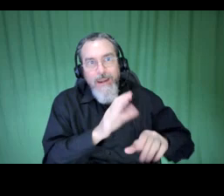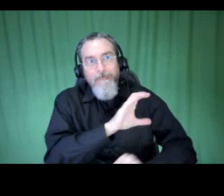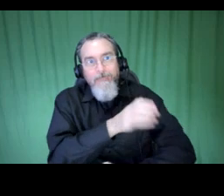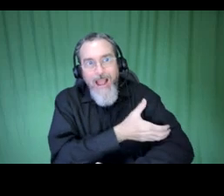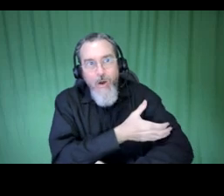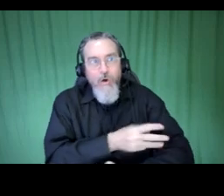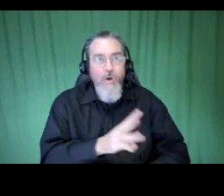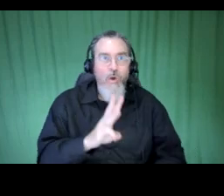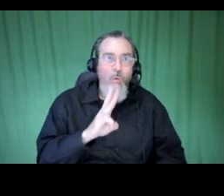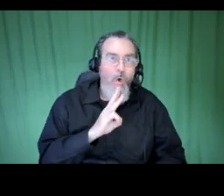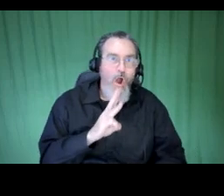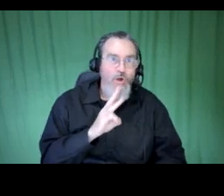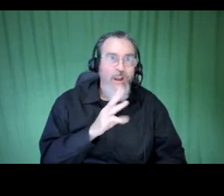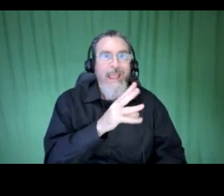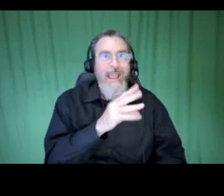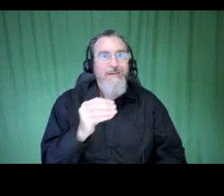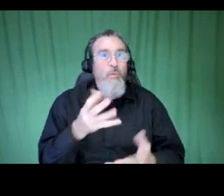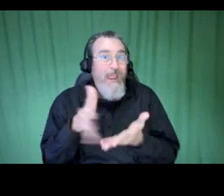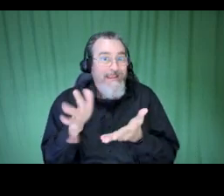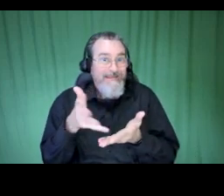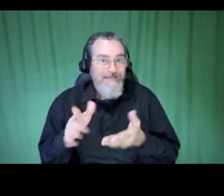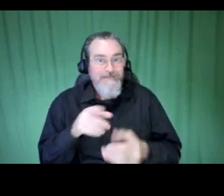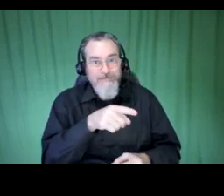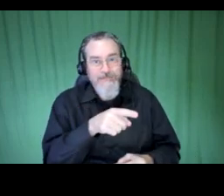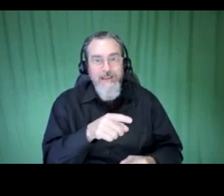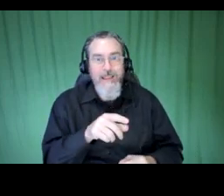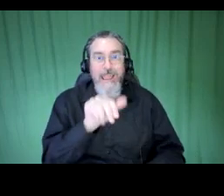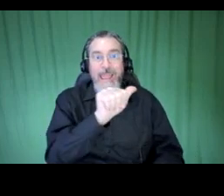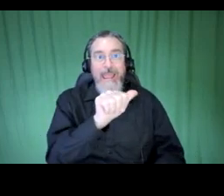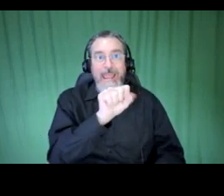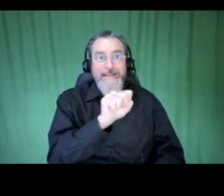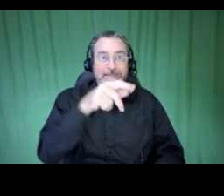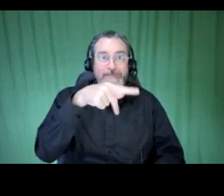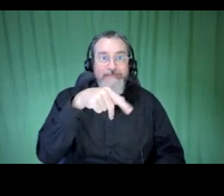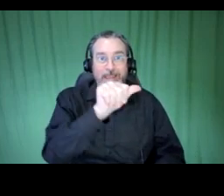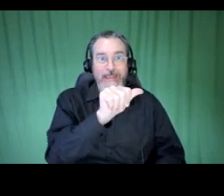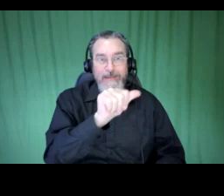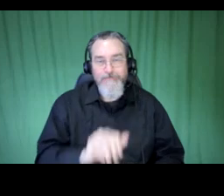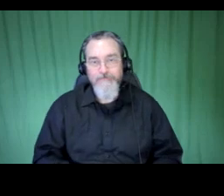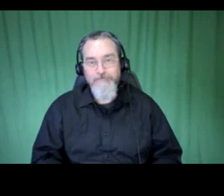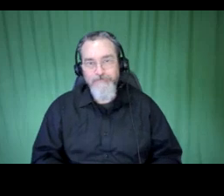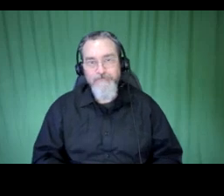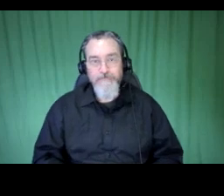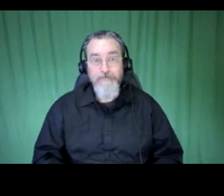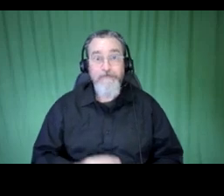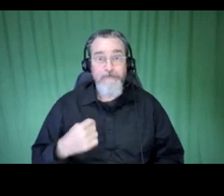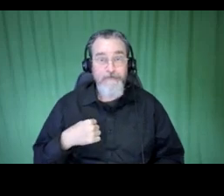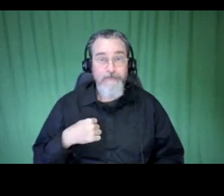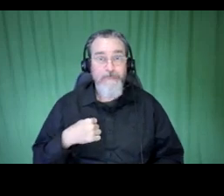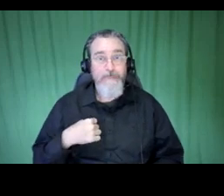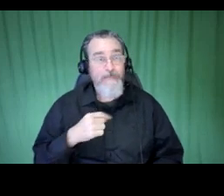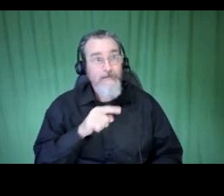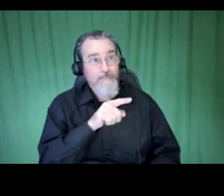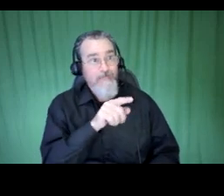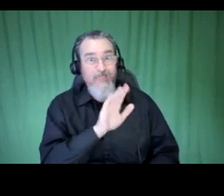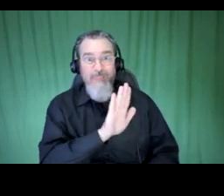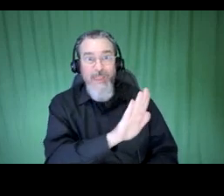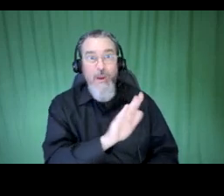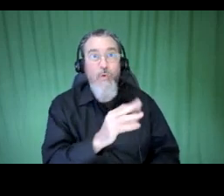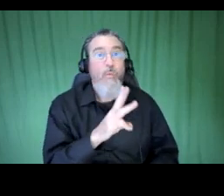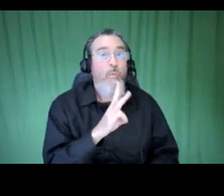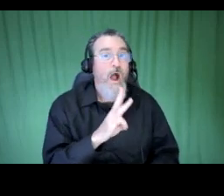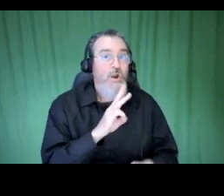waste. They're called American Samoa Power Authority, or ASPA. And I had been reached out to by one of their water